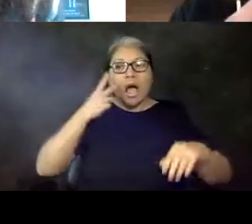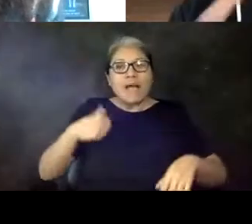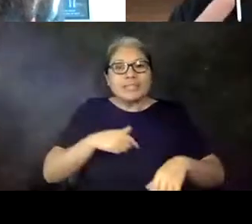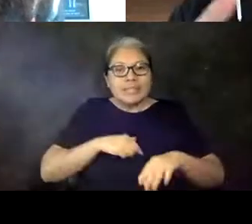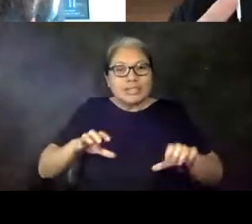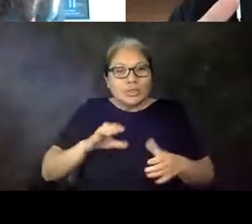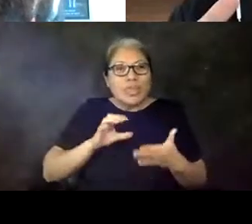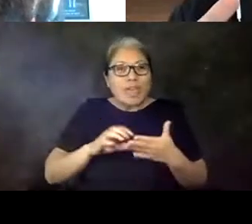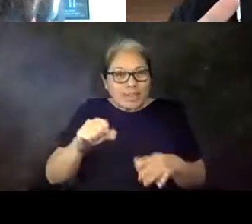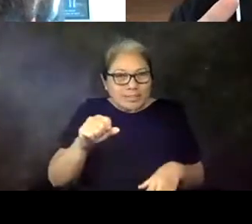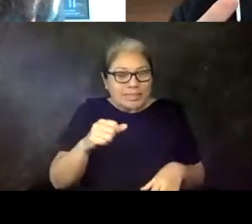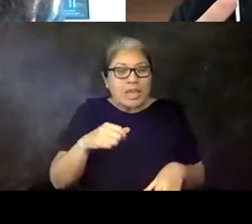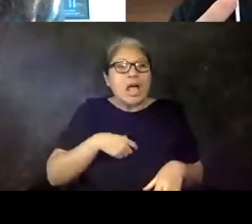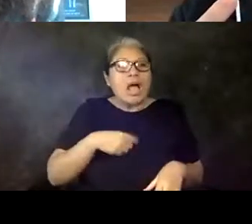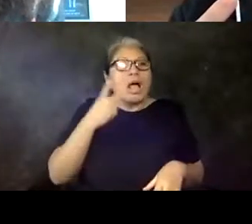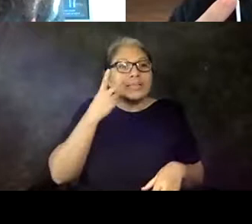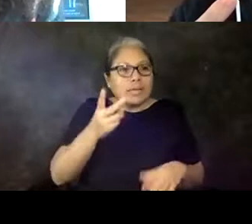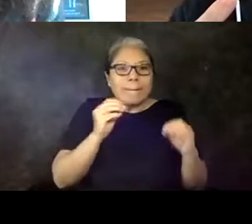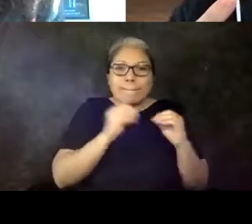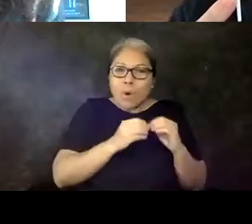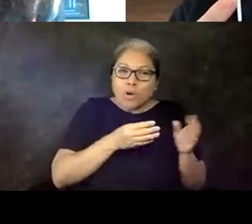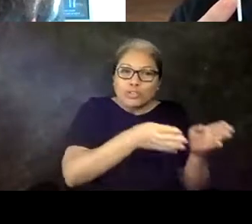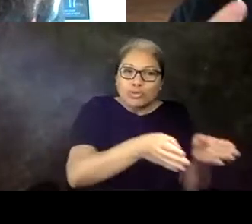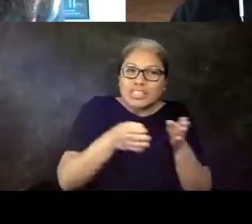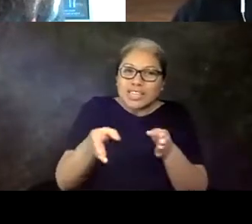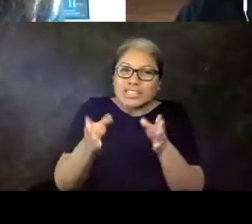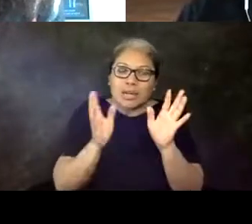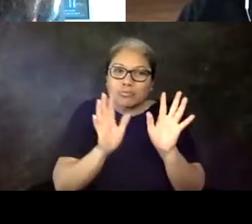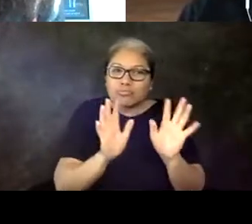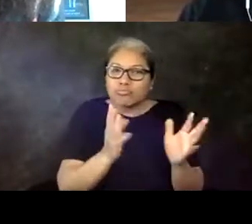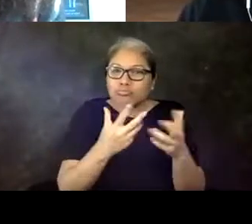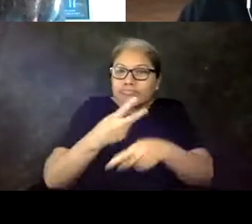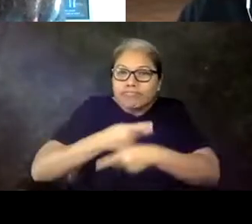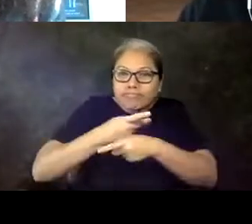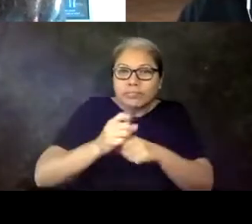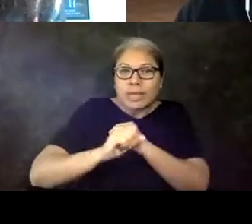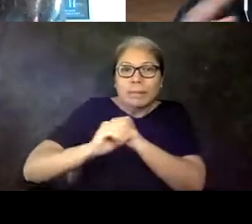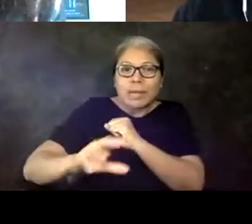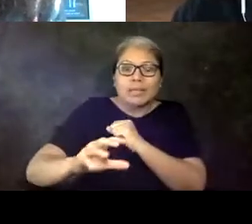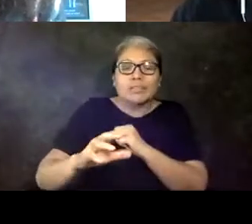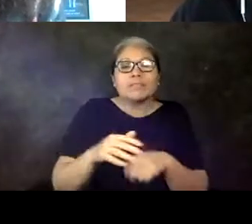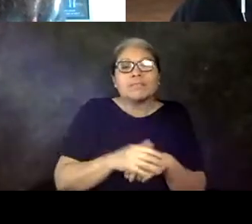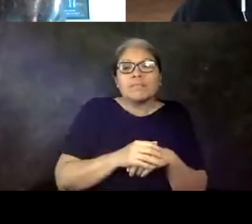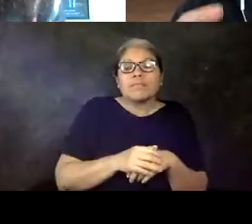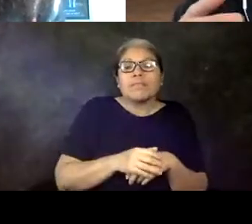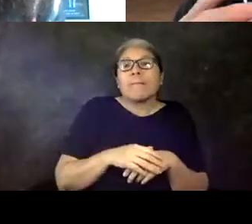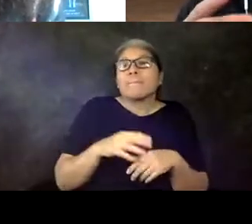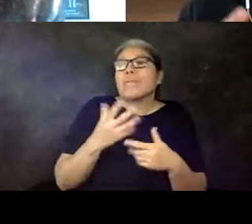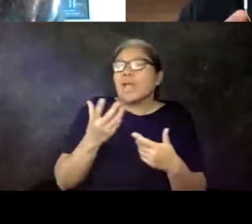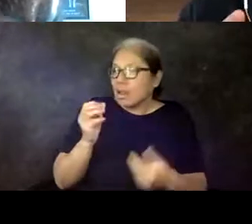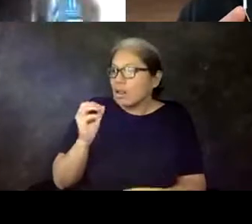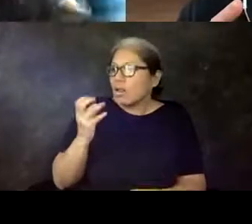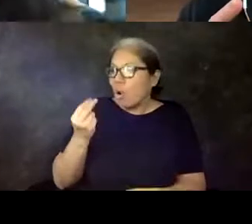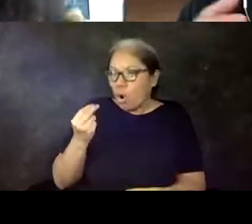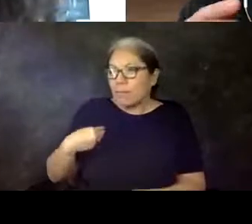like strategic campaigns that are looking beyond maybe our own memberships or our own small